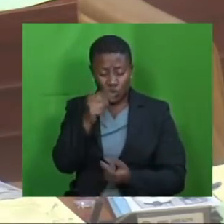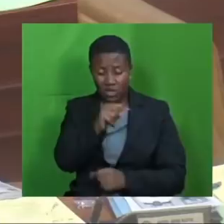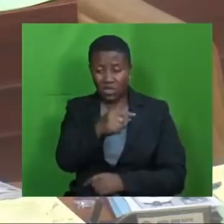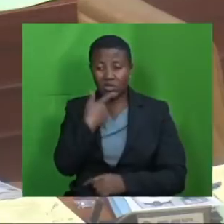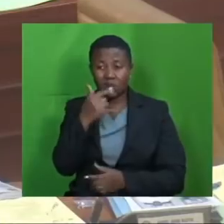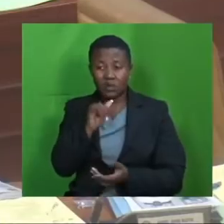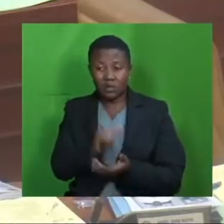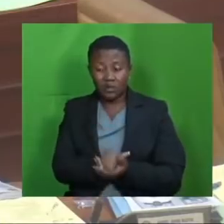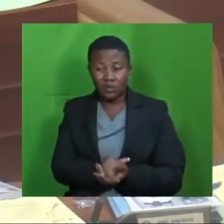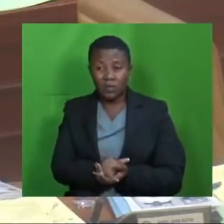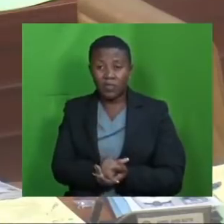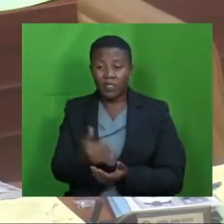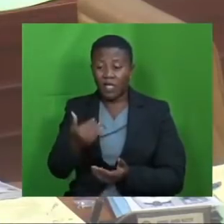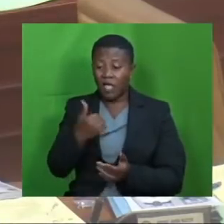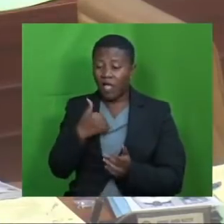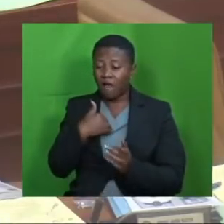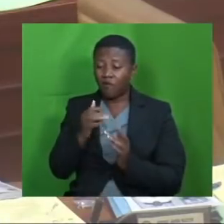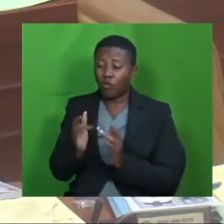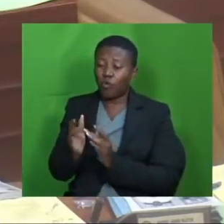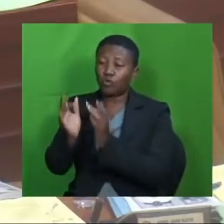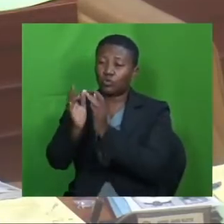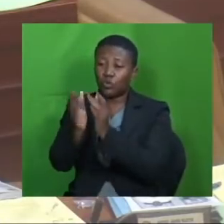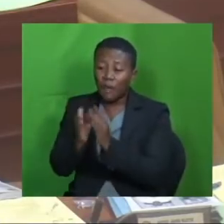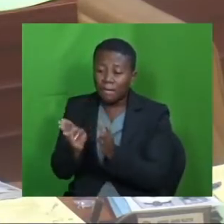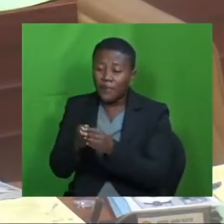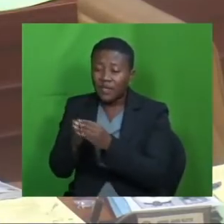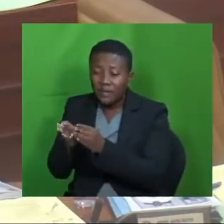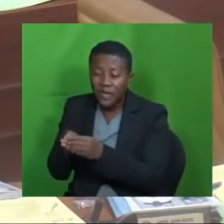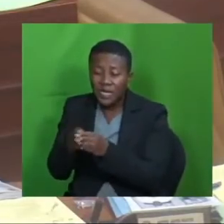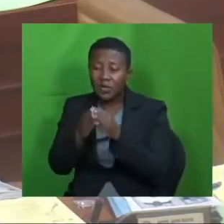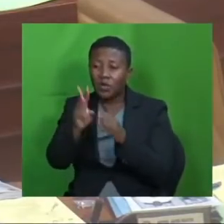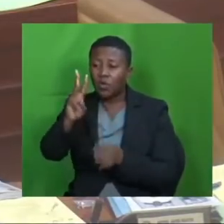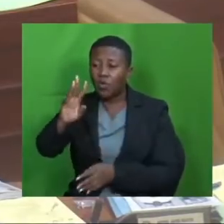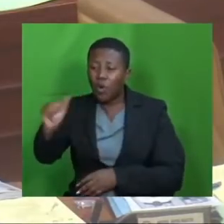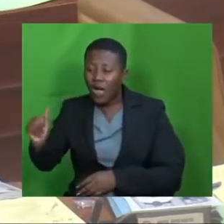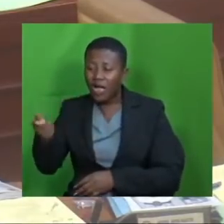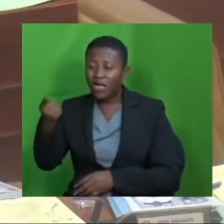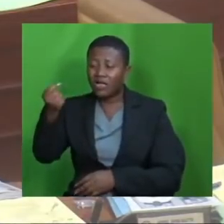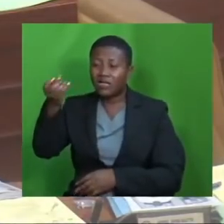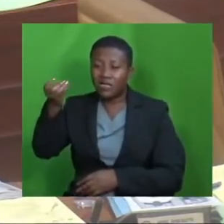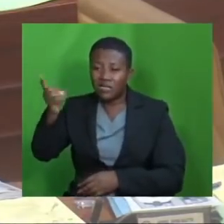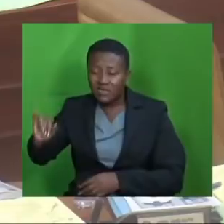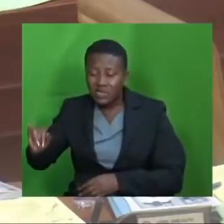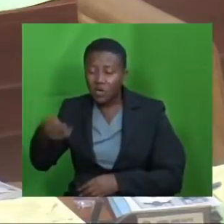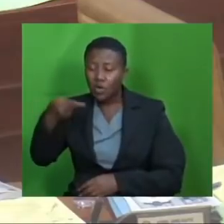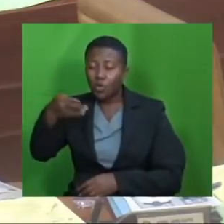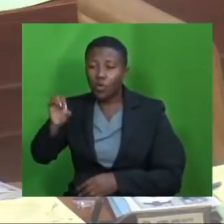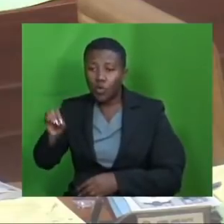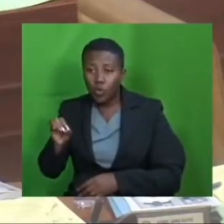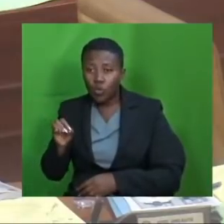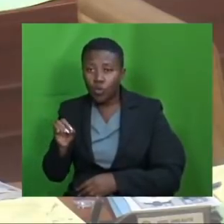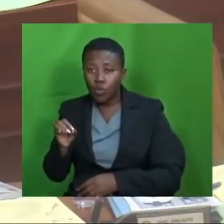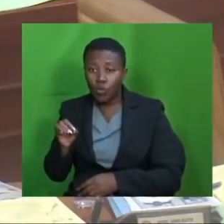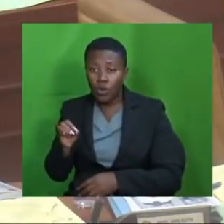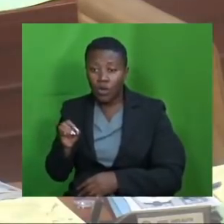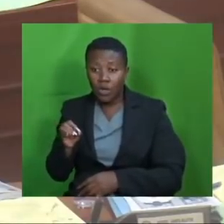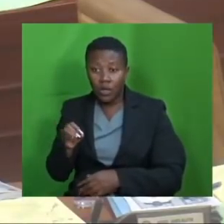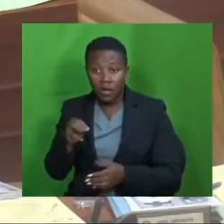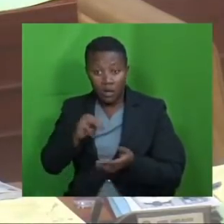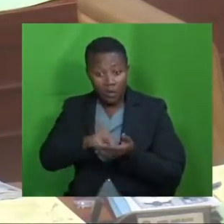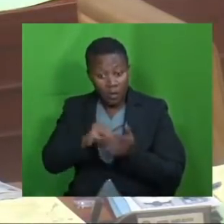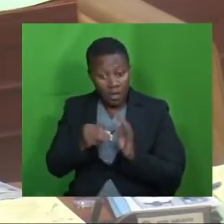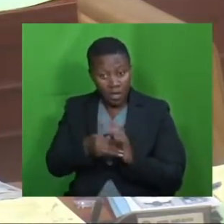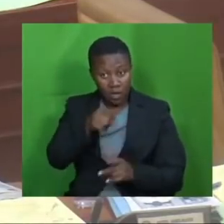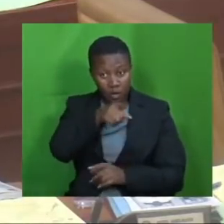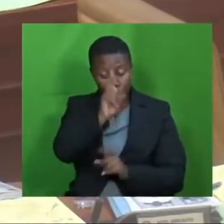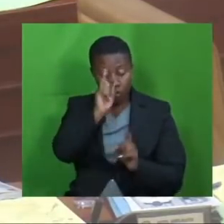there has been consultations. I've been to Wa, I've been to Takoradi, I've been to Ho. Would you have gone to Ho or Takoradi if the